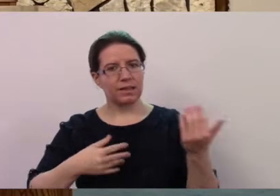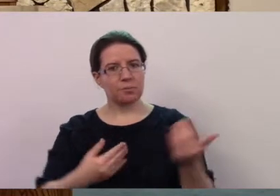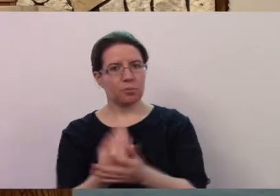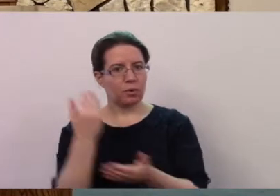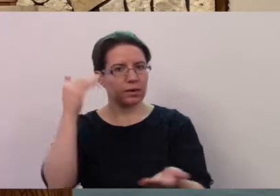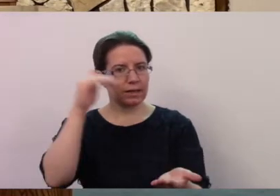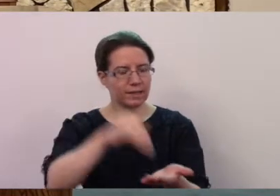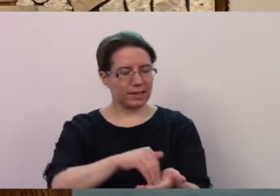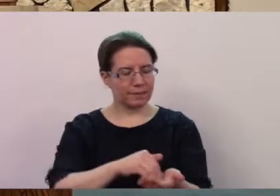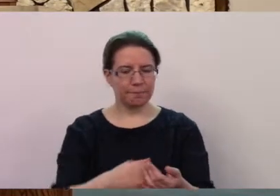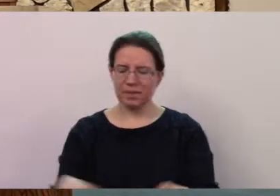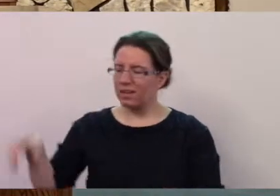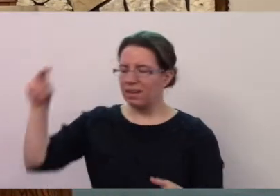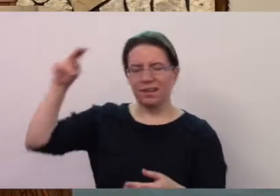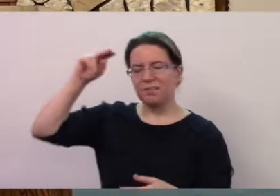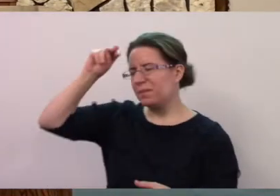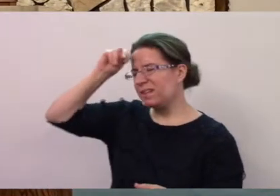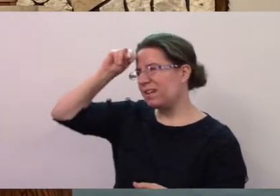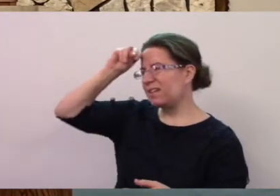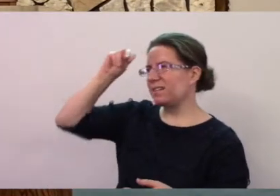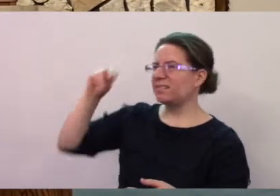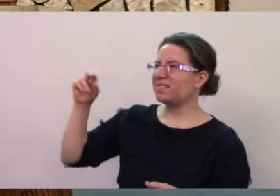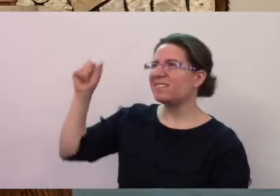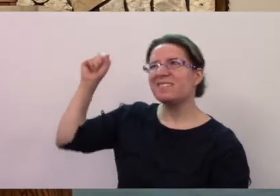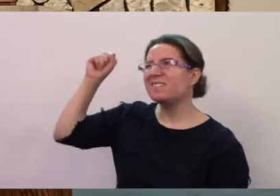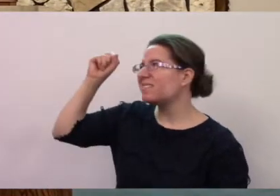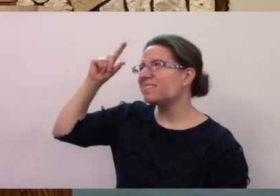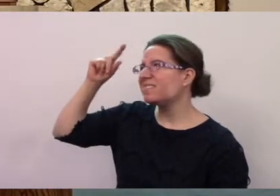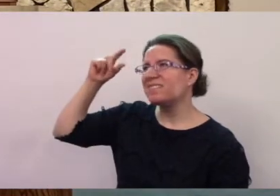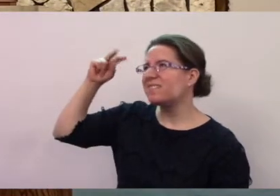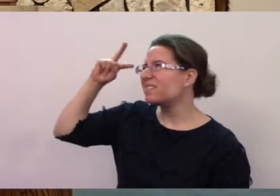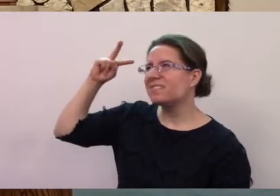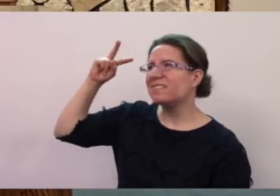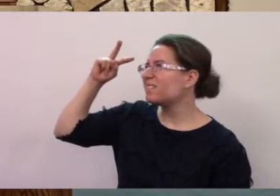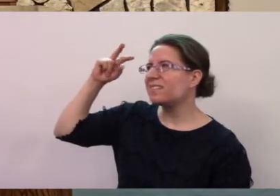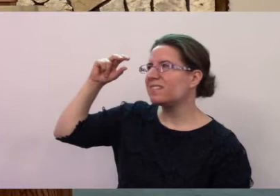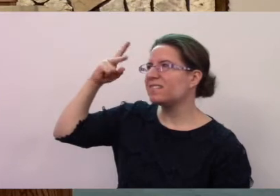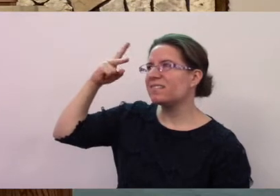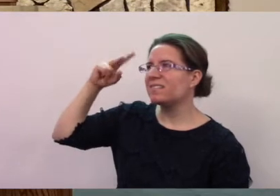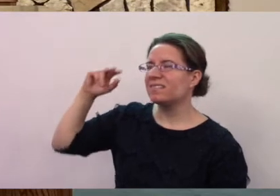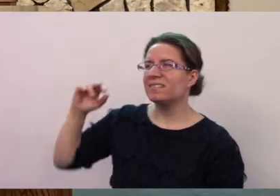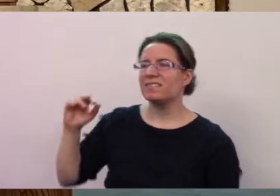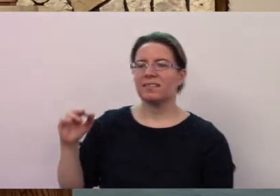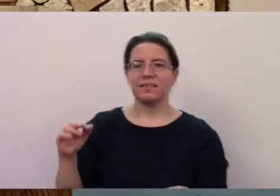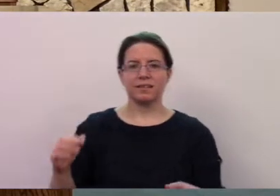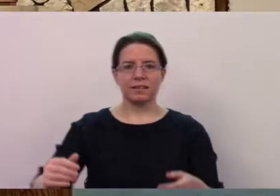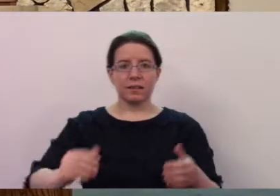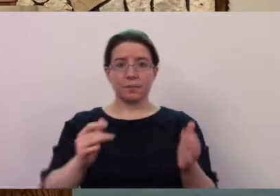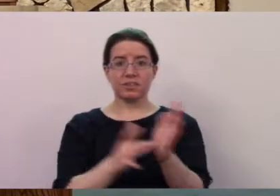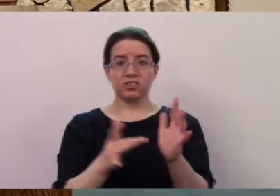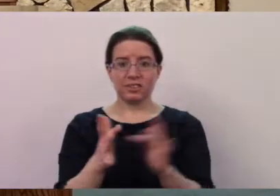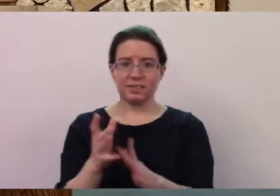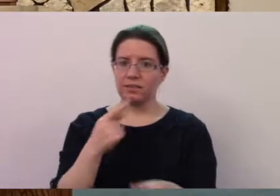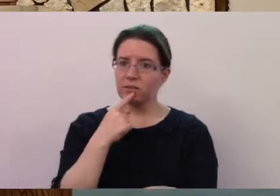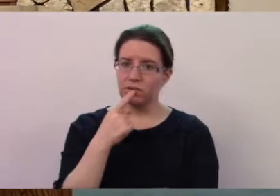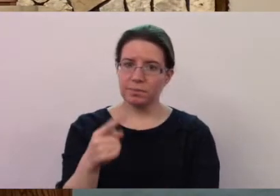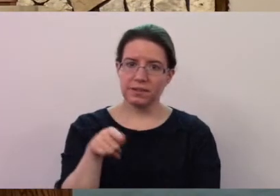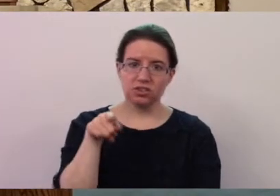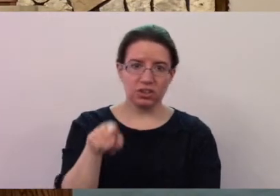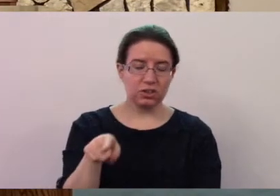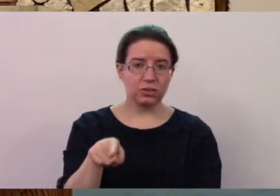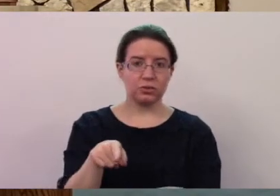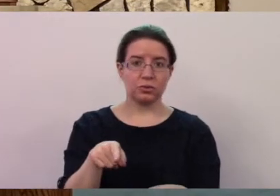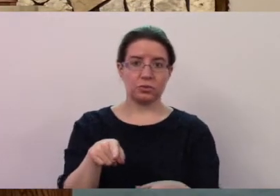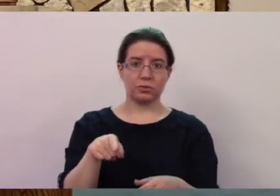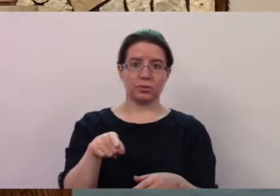And Nicodemus didn't quite understand that. He spoke directly to Nicodemus, and he speaks to you as well. In John 3:3,